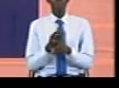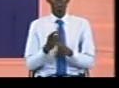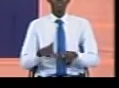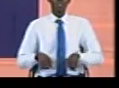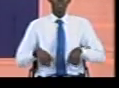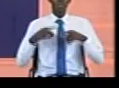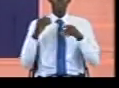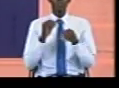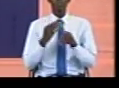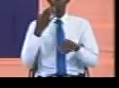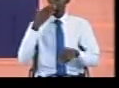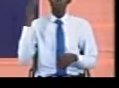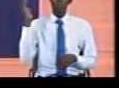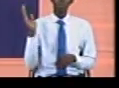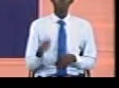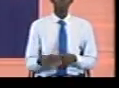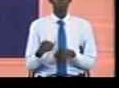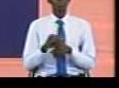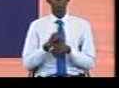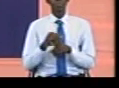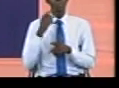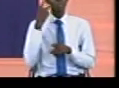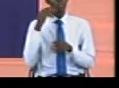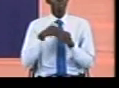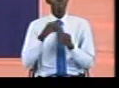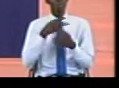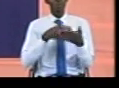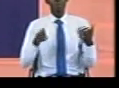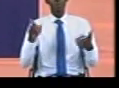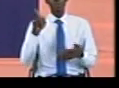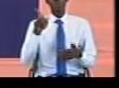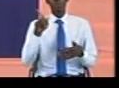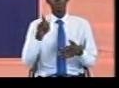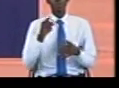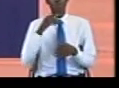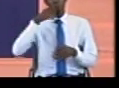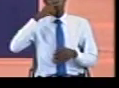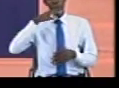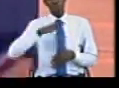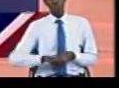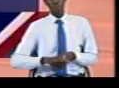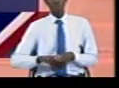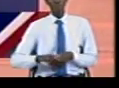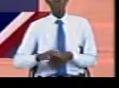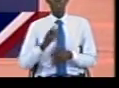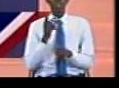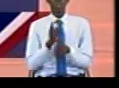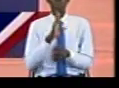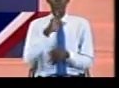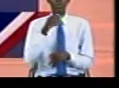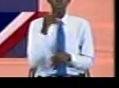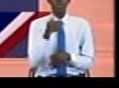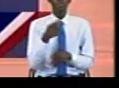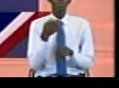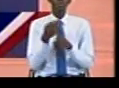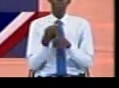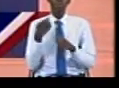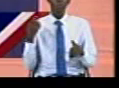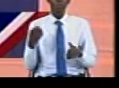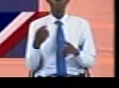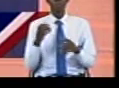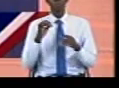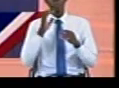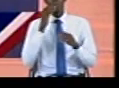verse 21. Little children, keep yourselves from idols. We're coming to point number two now. Point